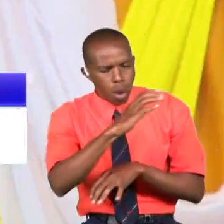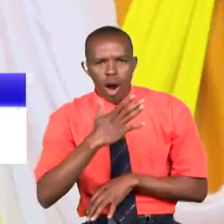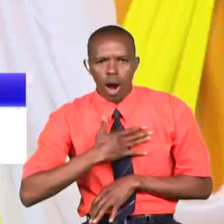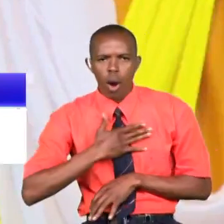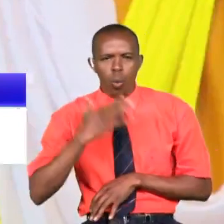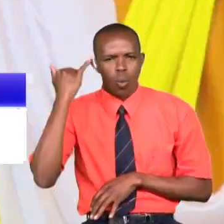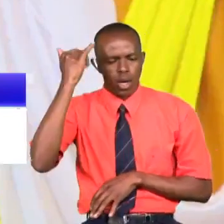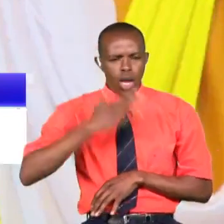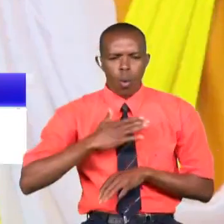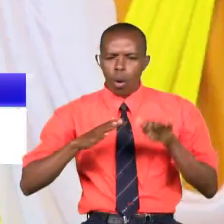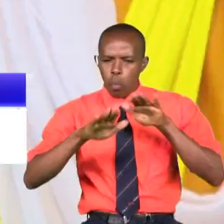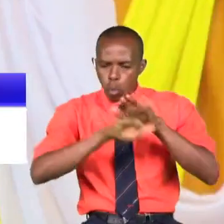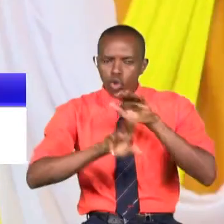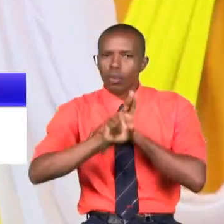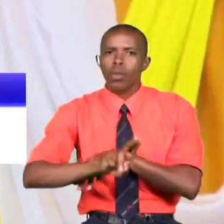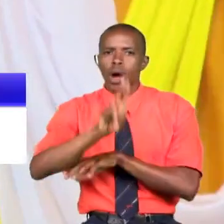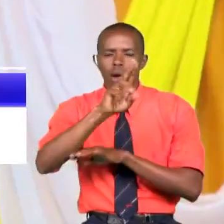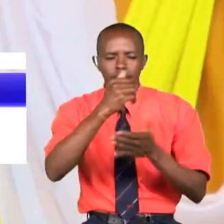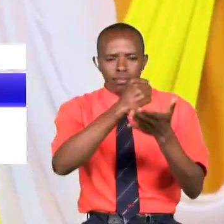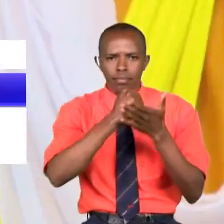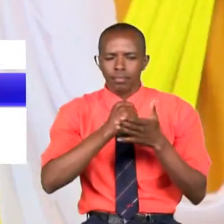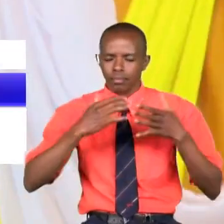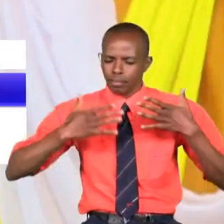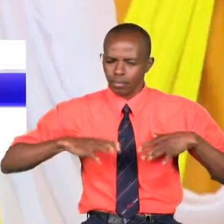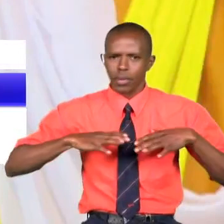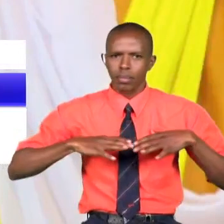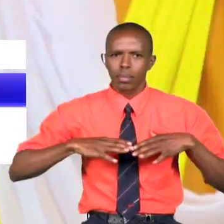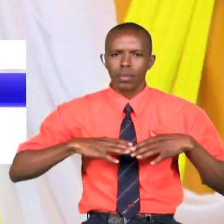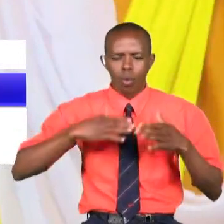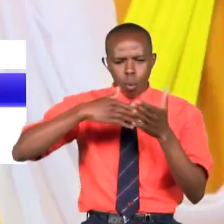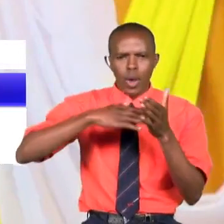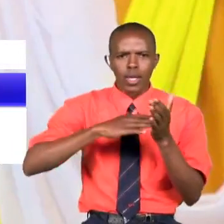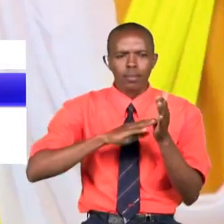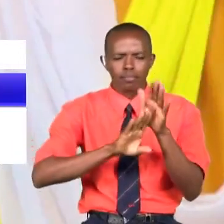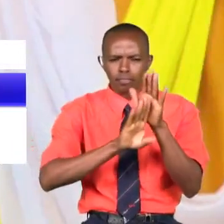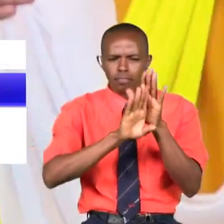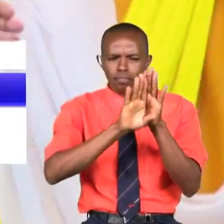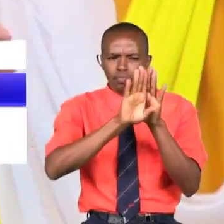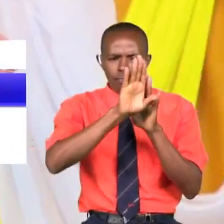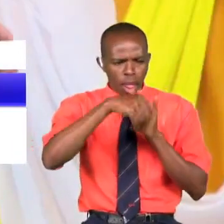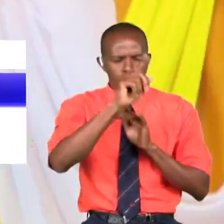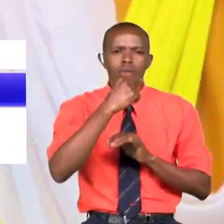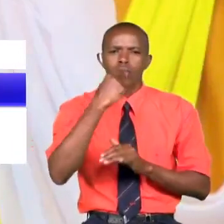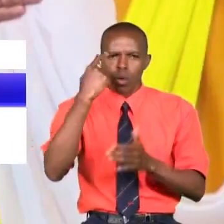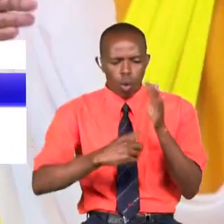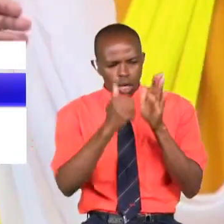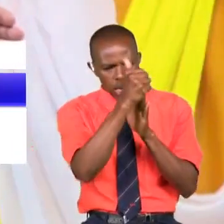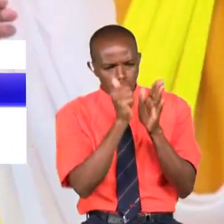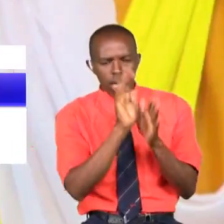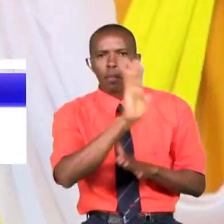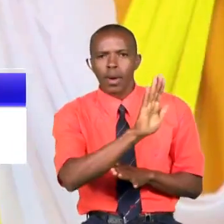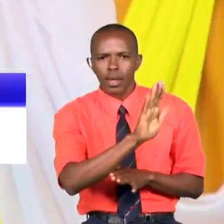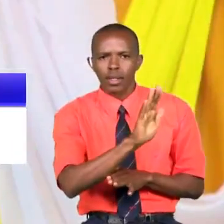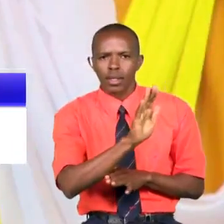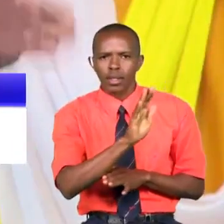model yetu ya bottom up, ya kusaidia wananchi wa chini kuenda juu. Wao watuambie agenda yao